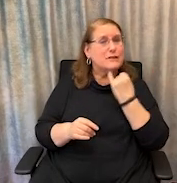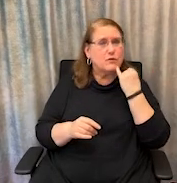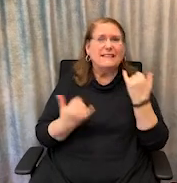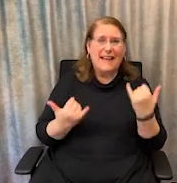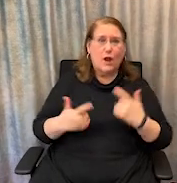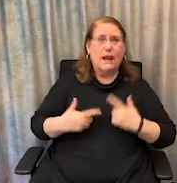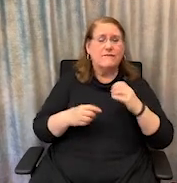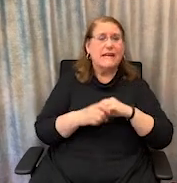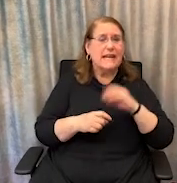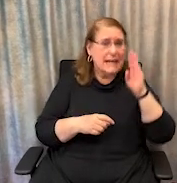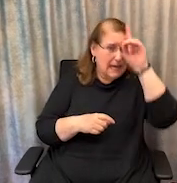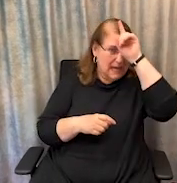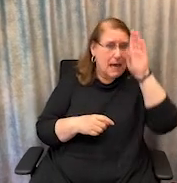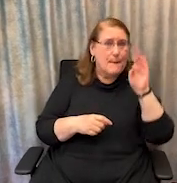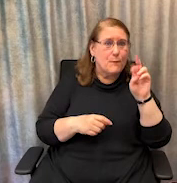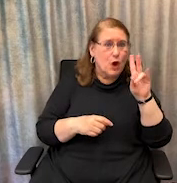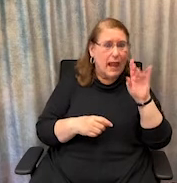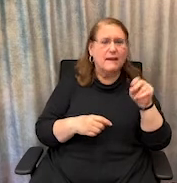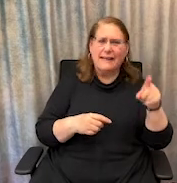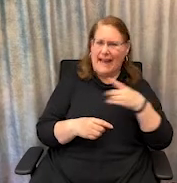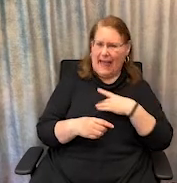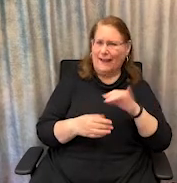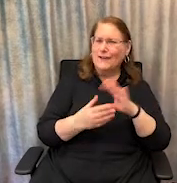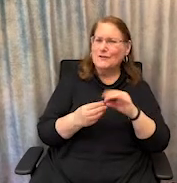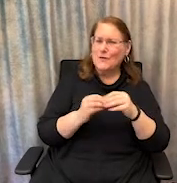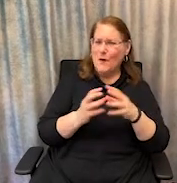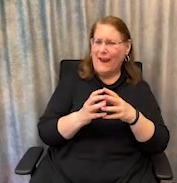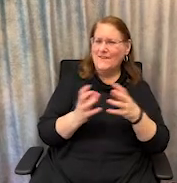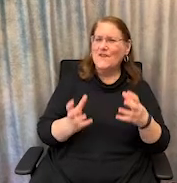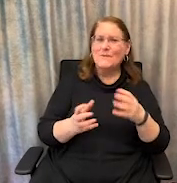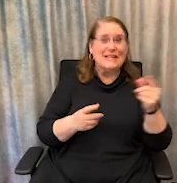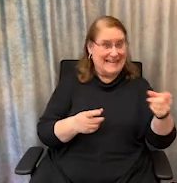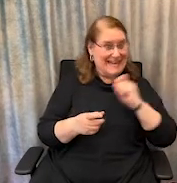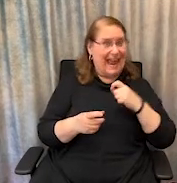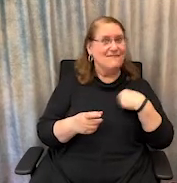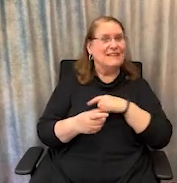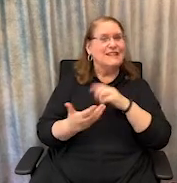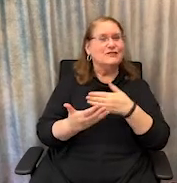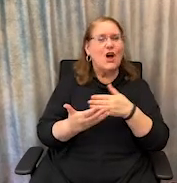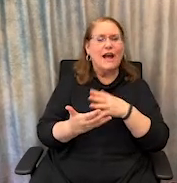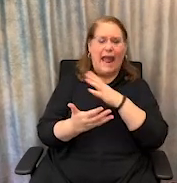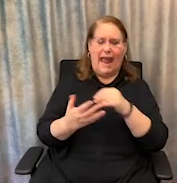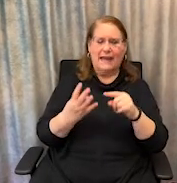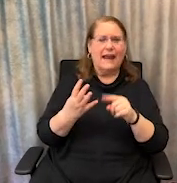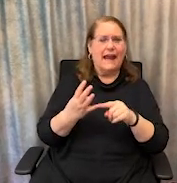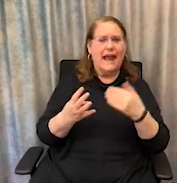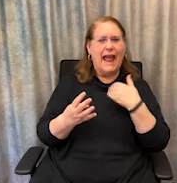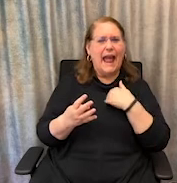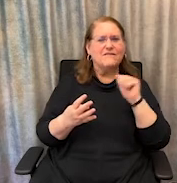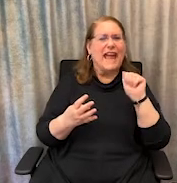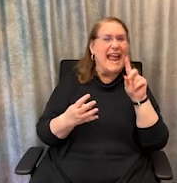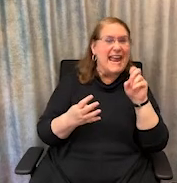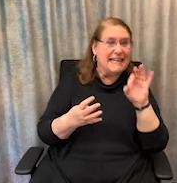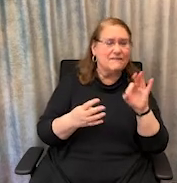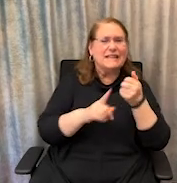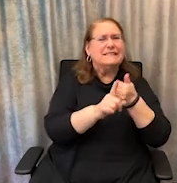lives in Berlin and who liked the story very much, and who also gave us a song. And for example, we had also Elif, which